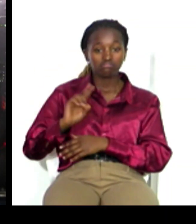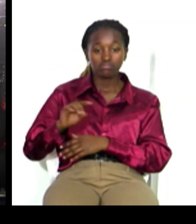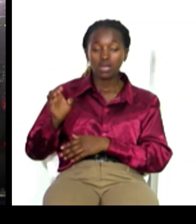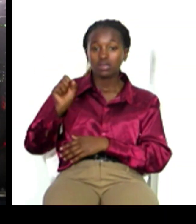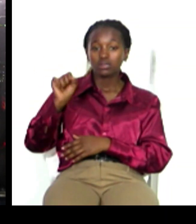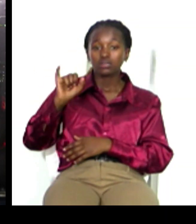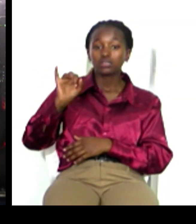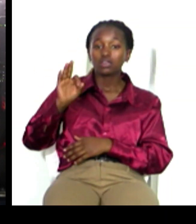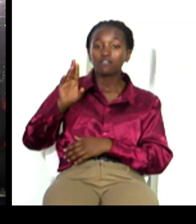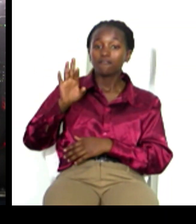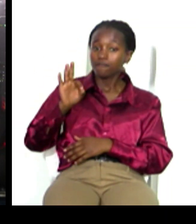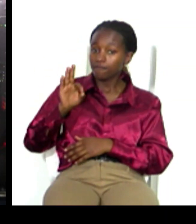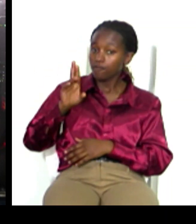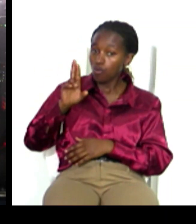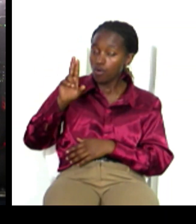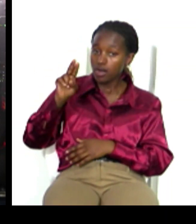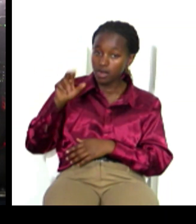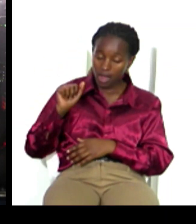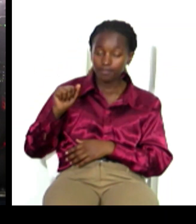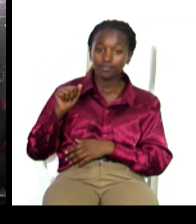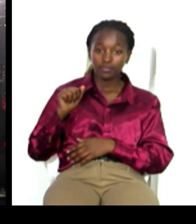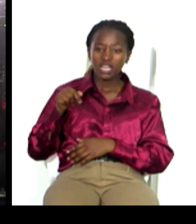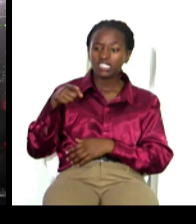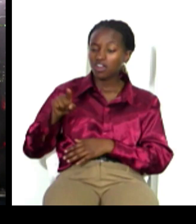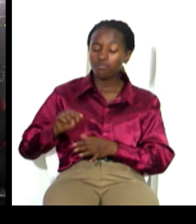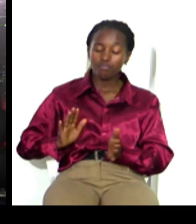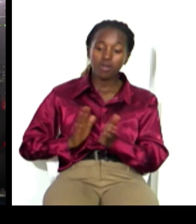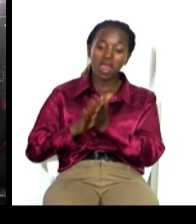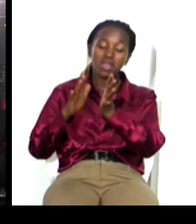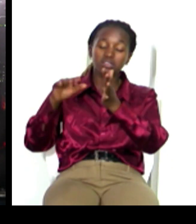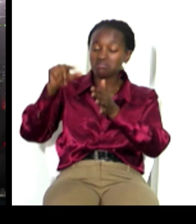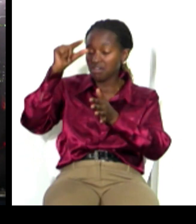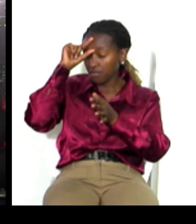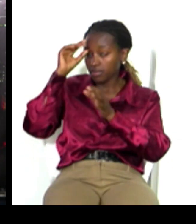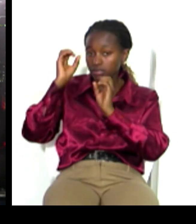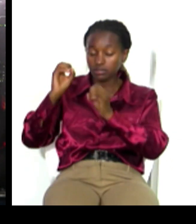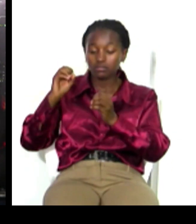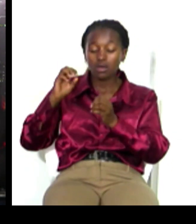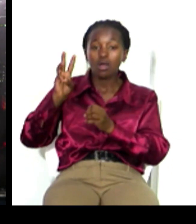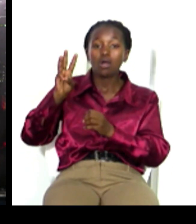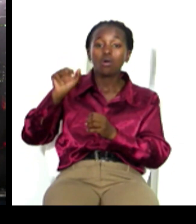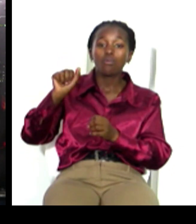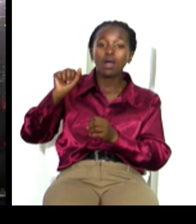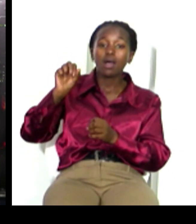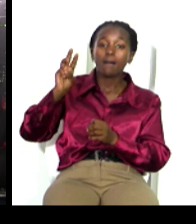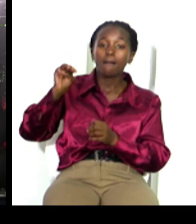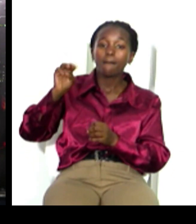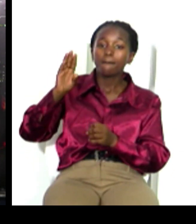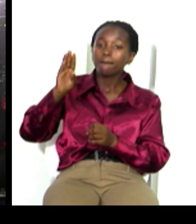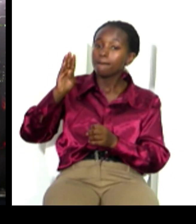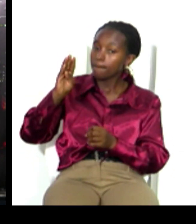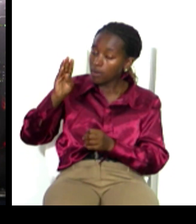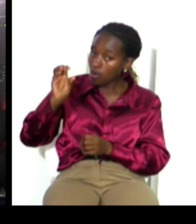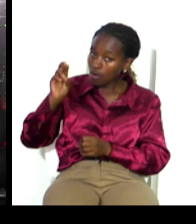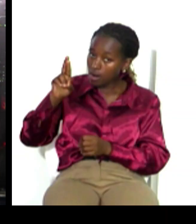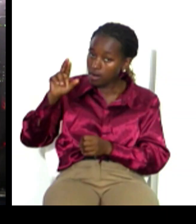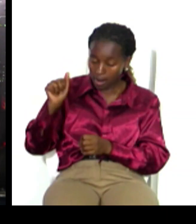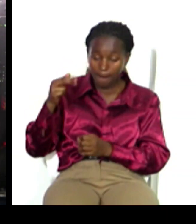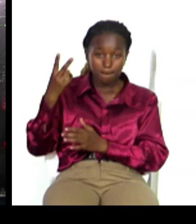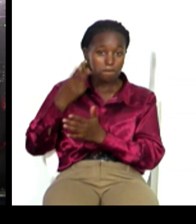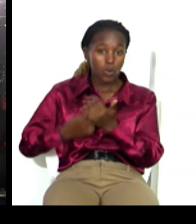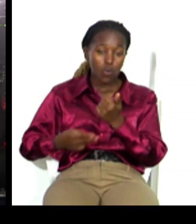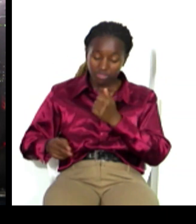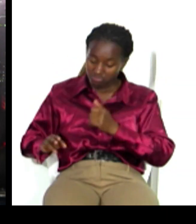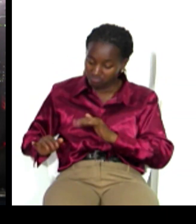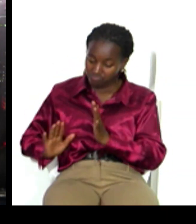Edwin Sifuna, Asifu government. Someone like Enoch Wambora, ni wa Wiper. Ndio kama umeona on Tuesday